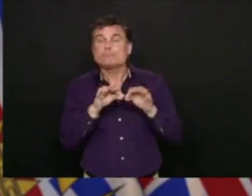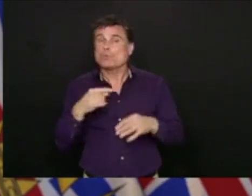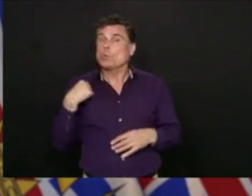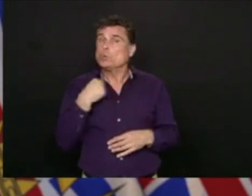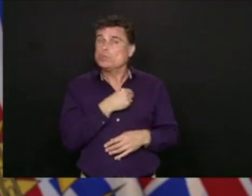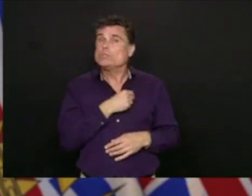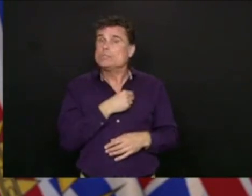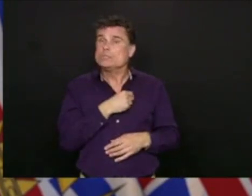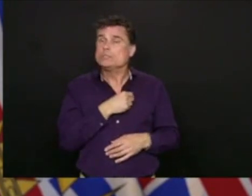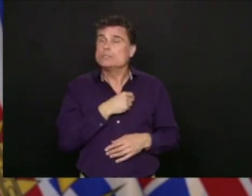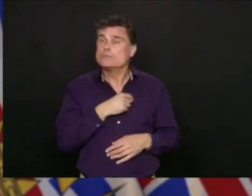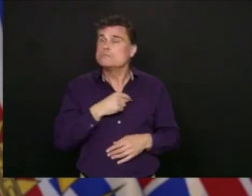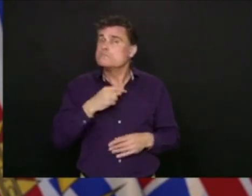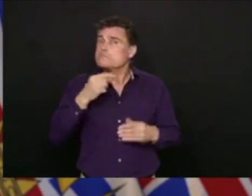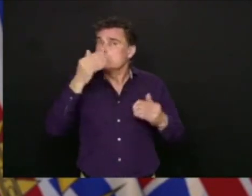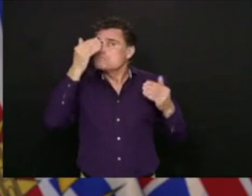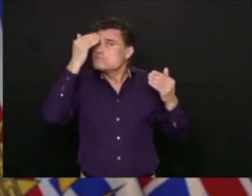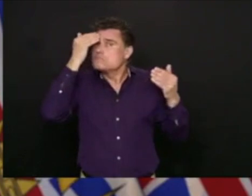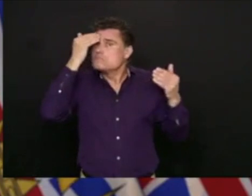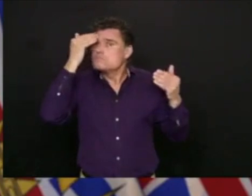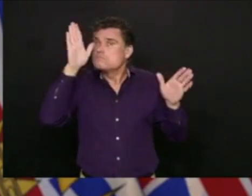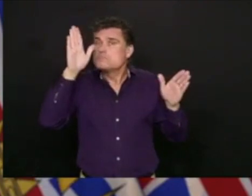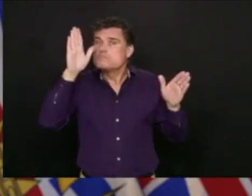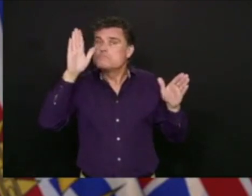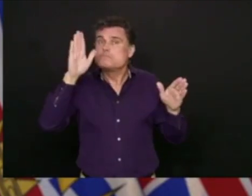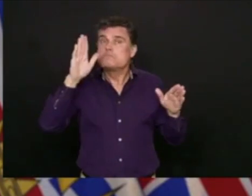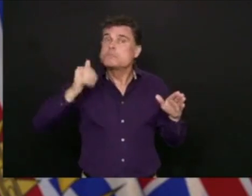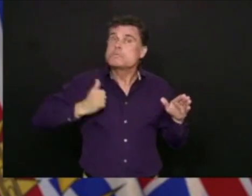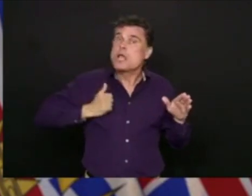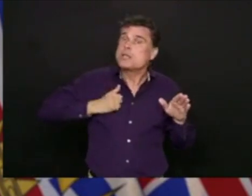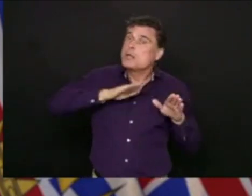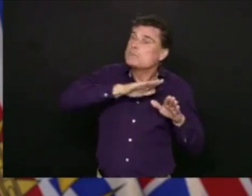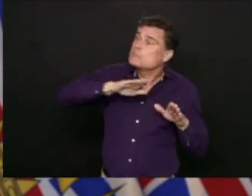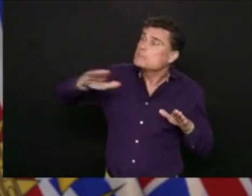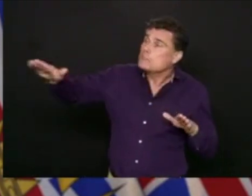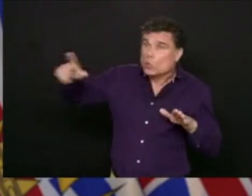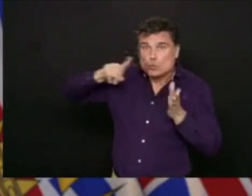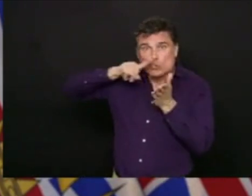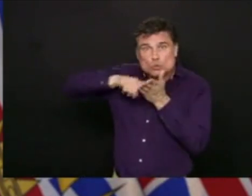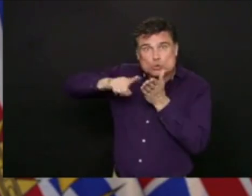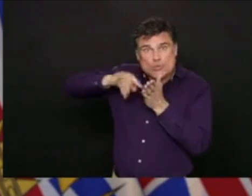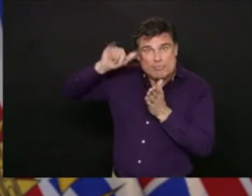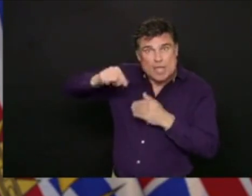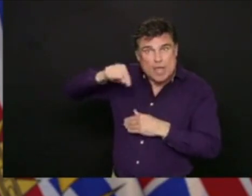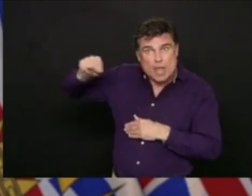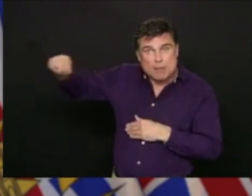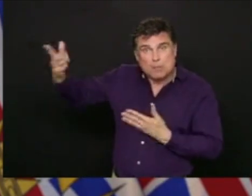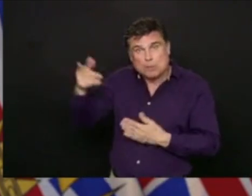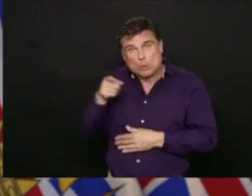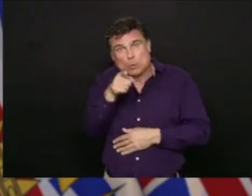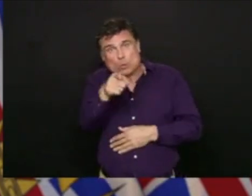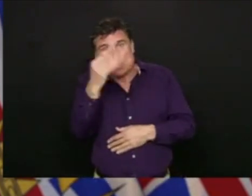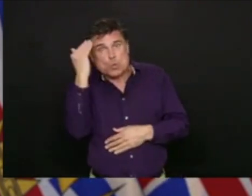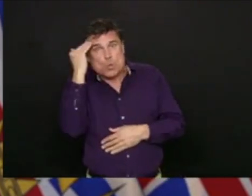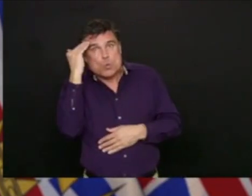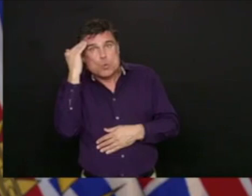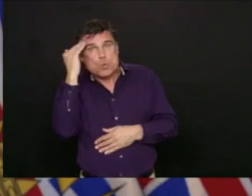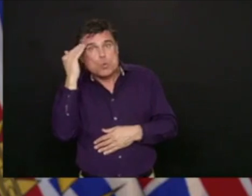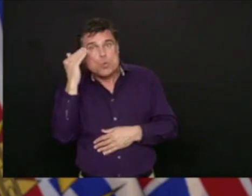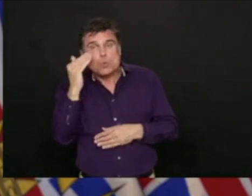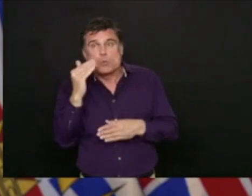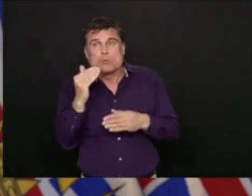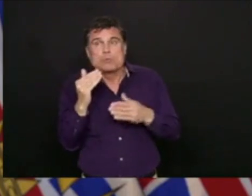is, you may be aware, there's a new group that has been formed in Canada to look at the question of